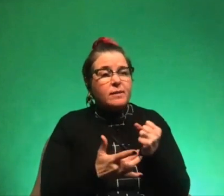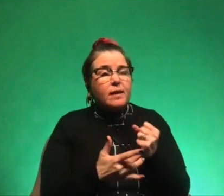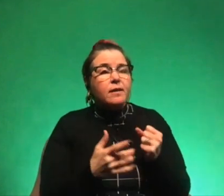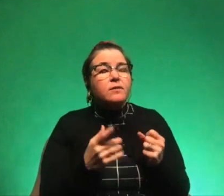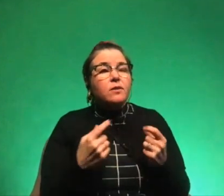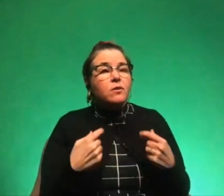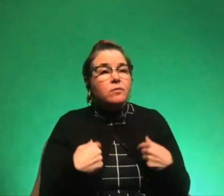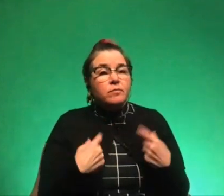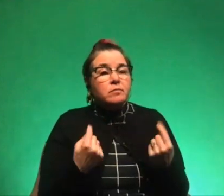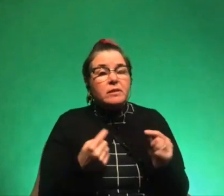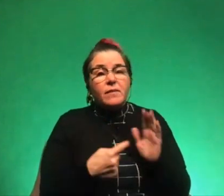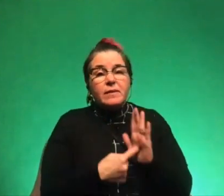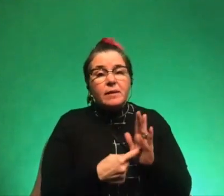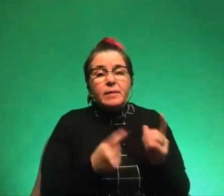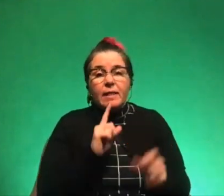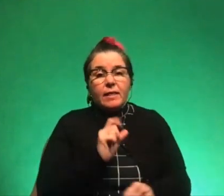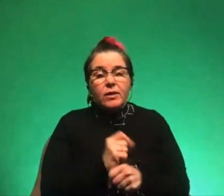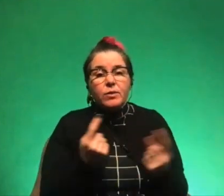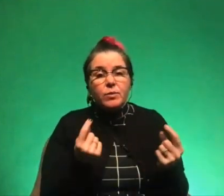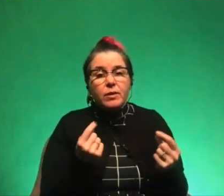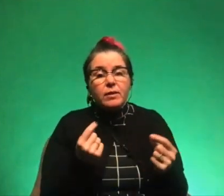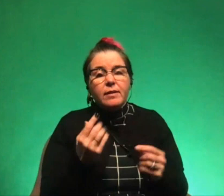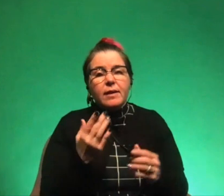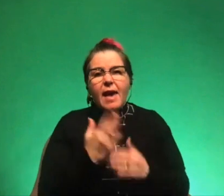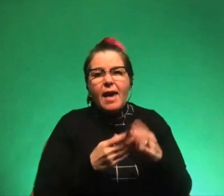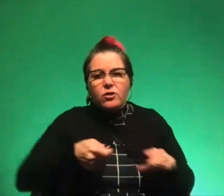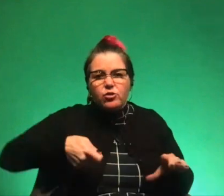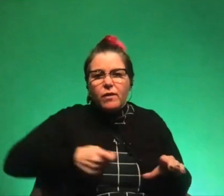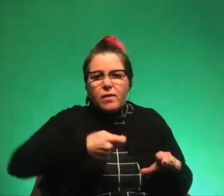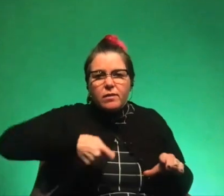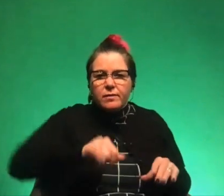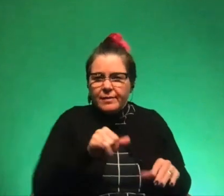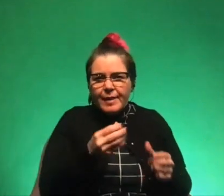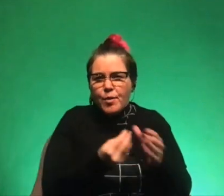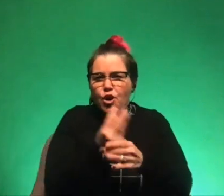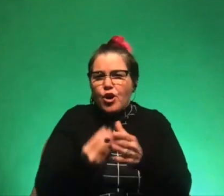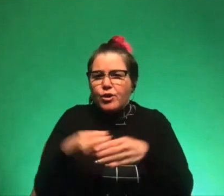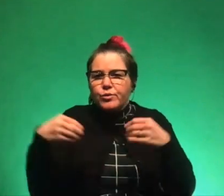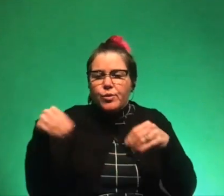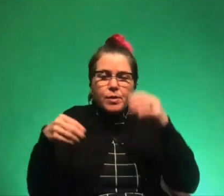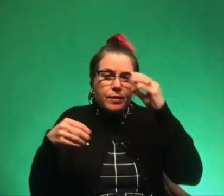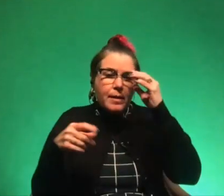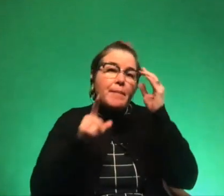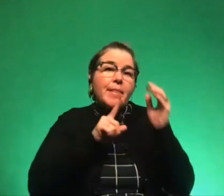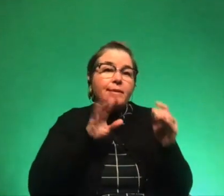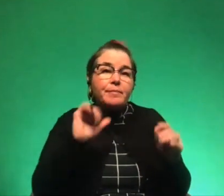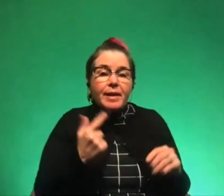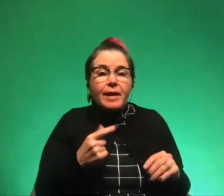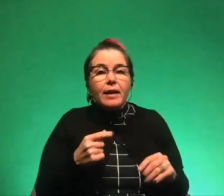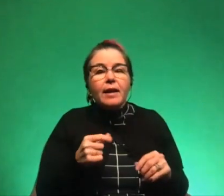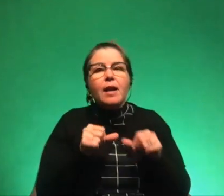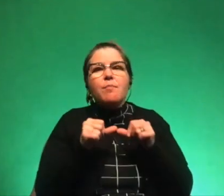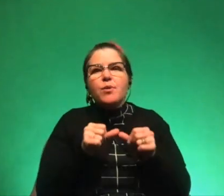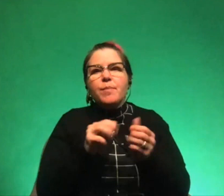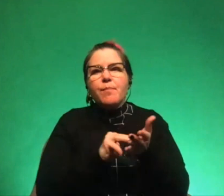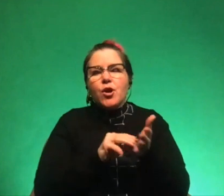I'm just taking samples, it's literally like a little hand trowel that you get from the garden store, and a plastic bag and a permanent marker